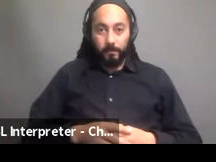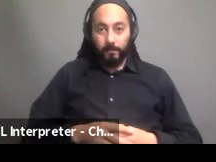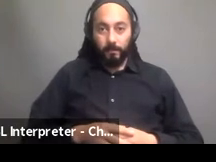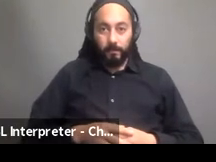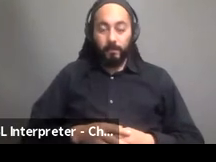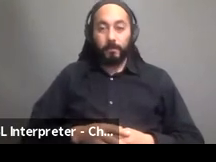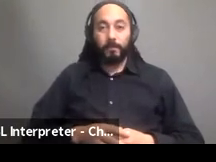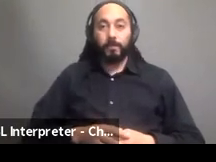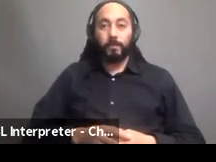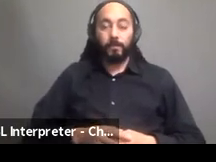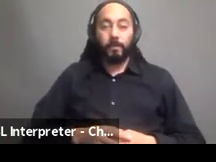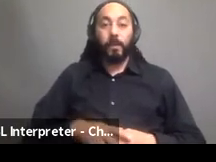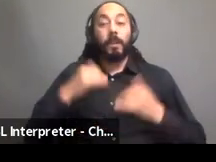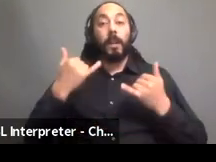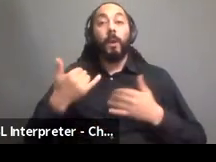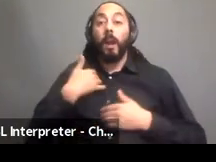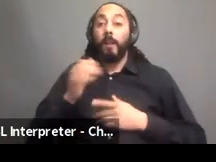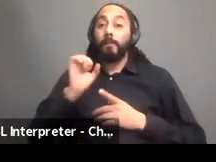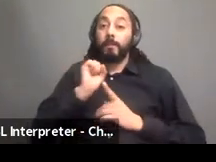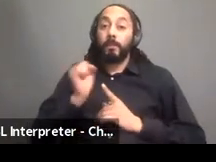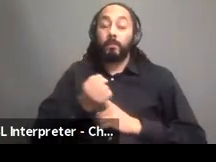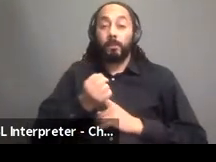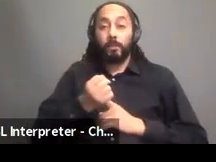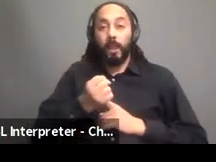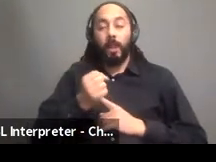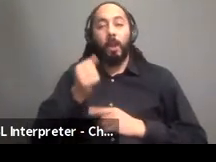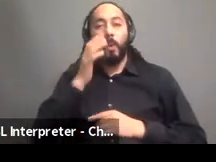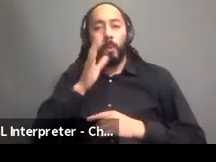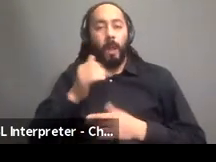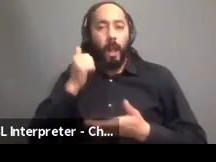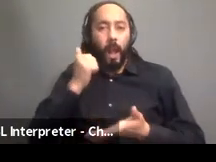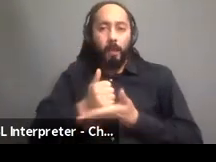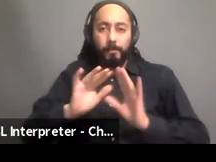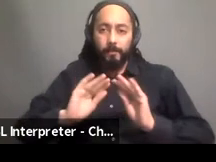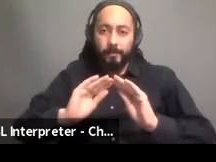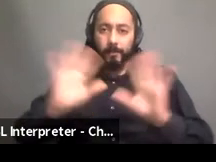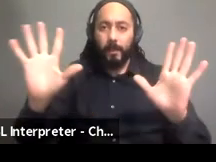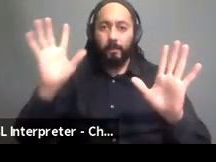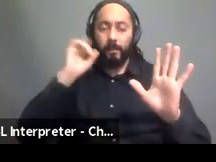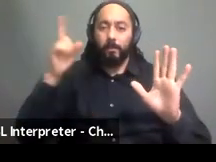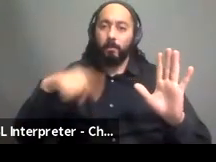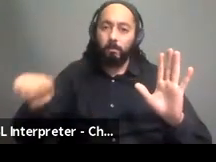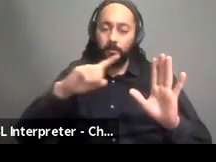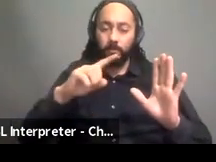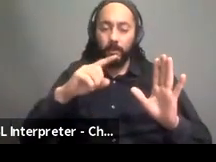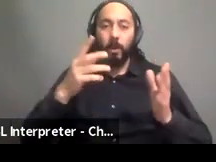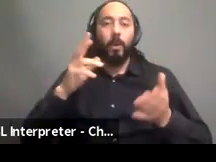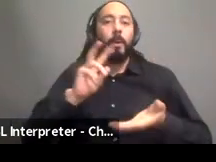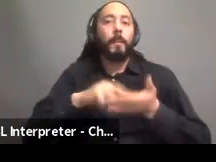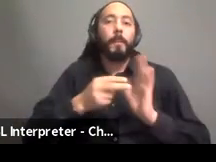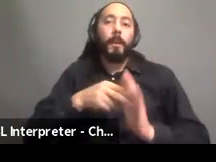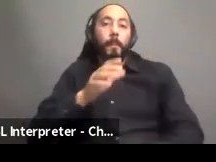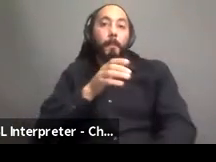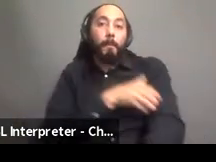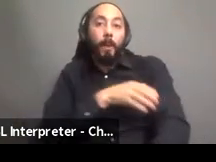scenario that hopefully will shine some light on what power dynamics can